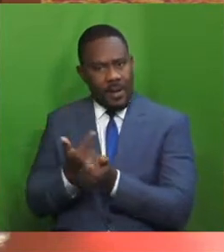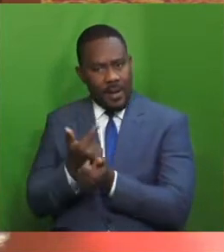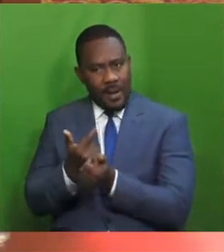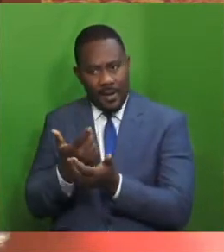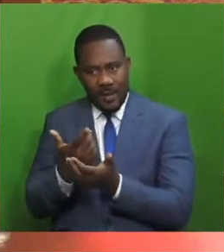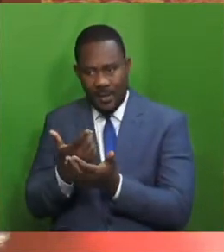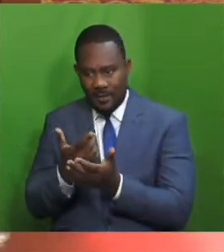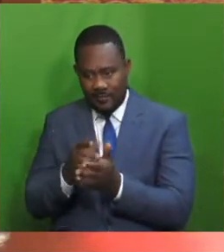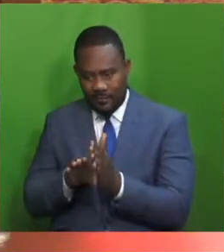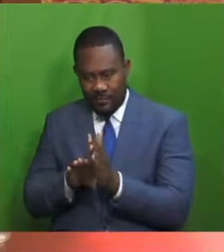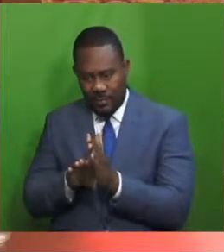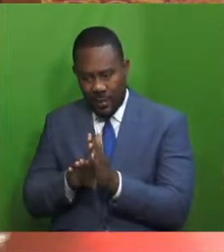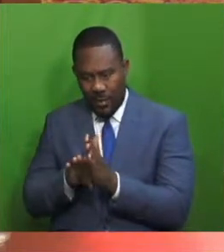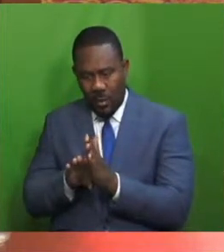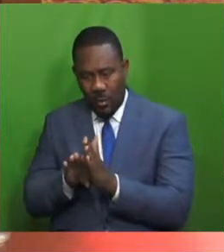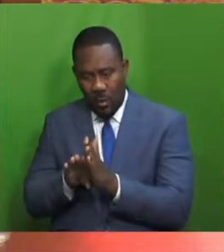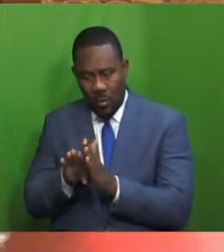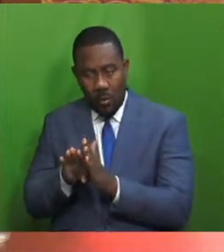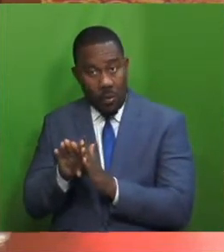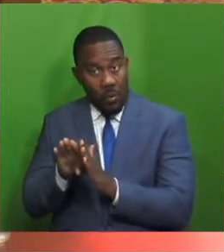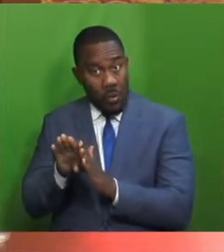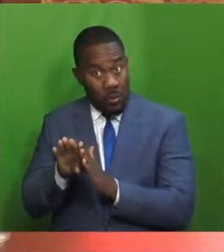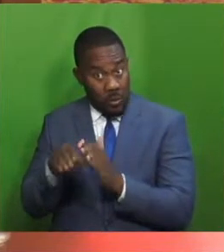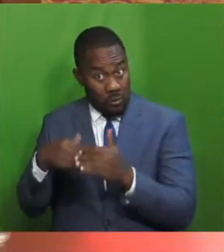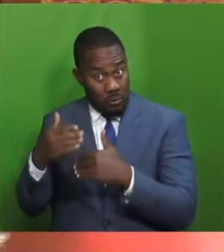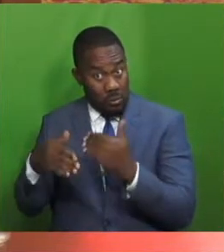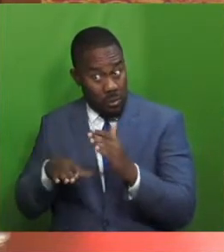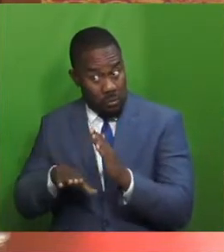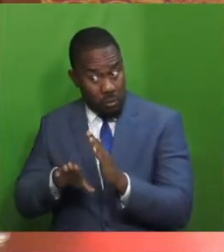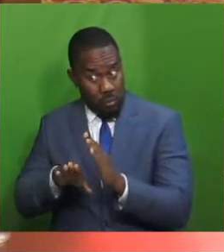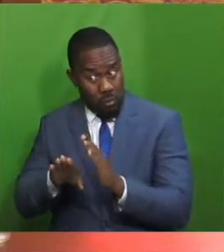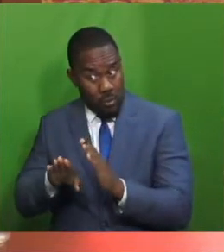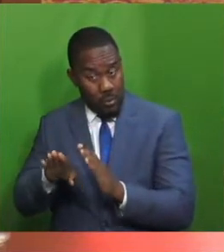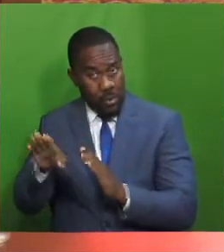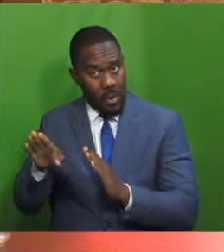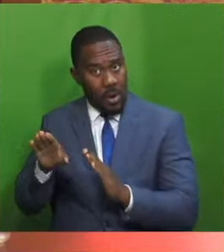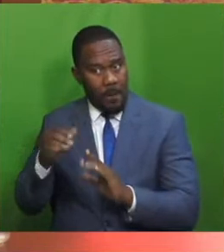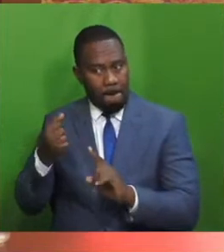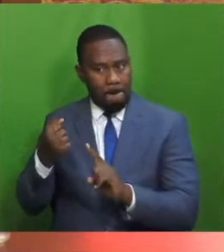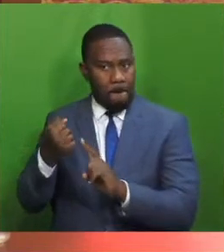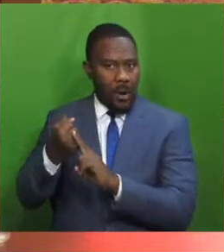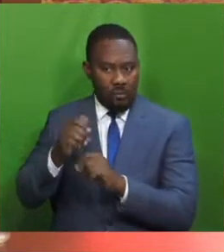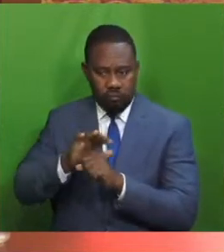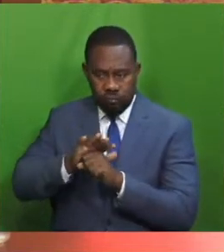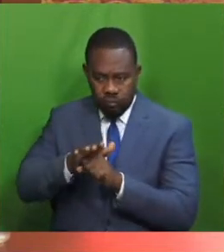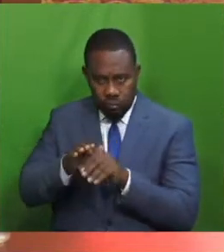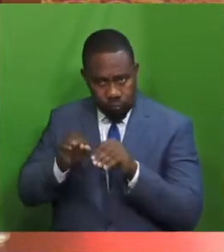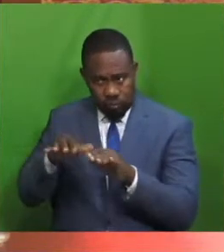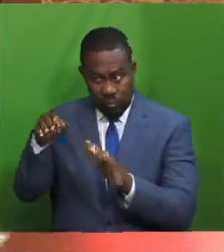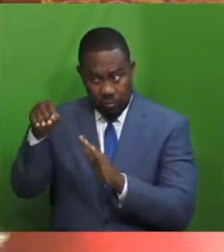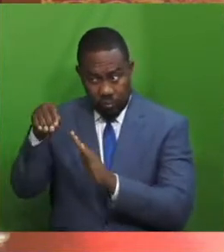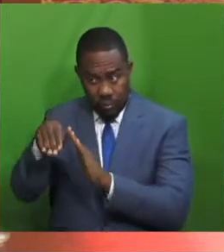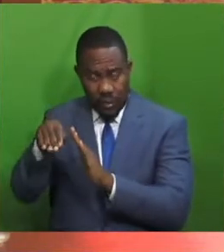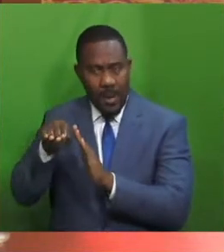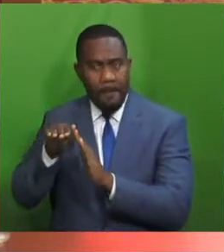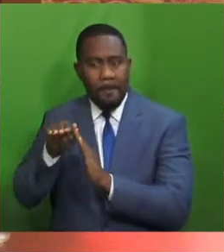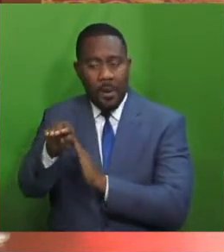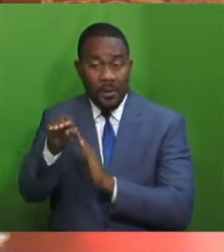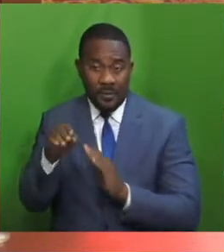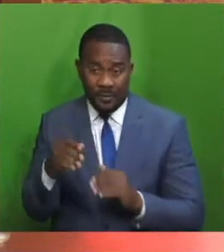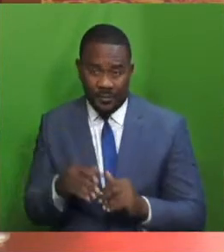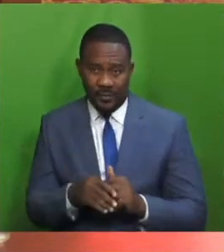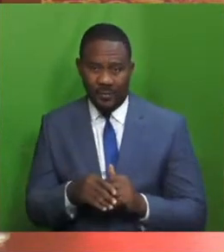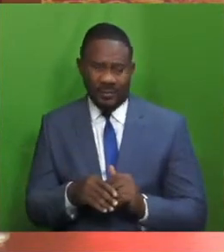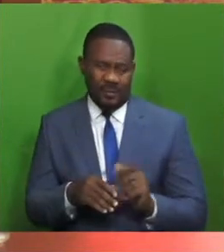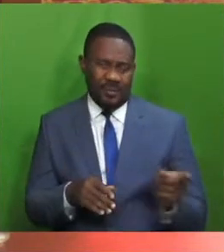trajectory until COVID-19 struck. So for my colleague, the honorable member to say that,